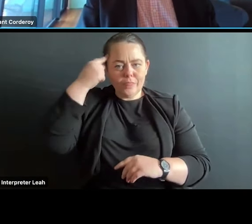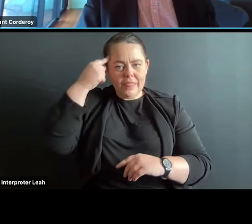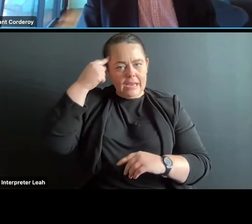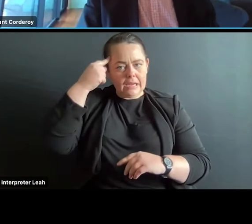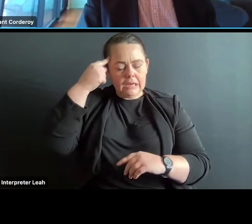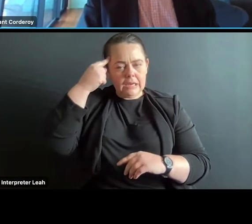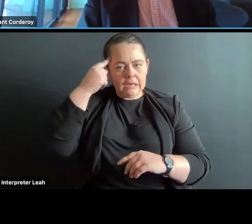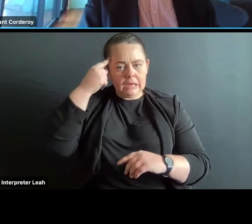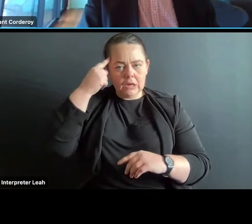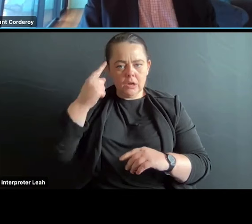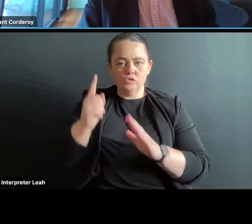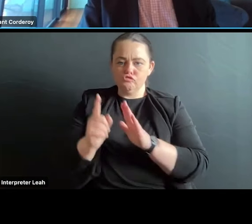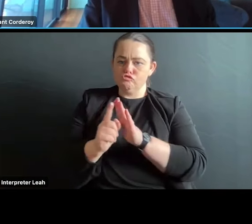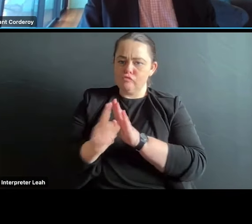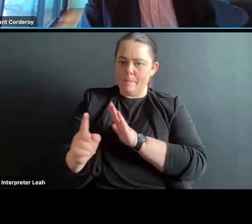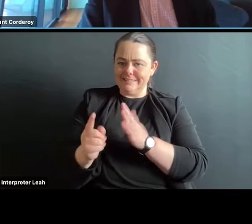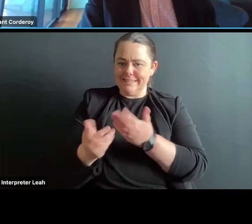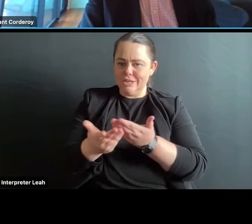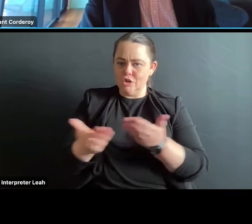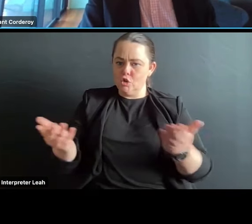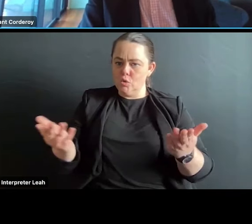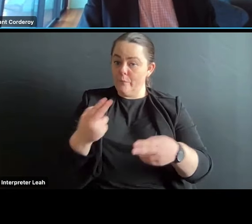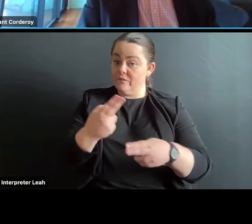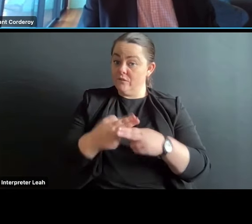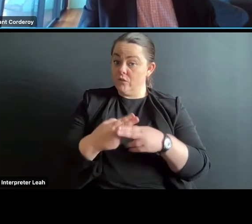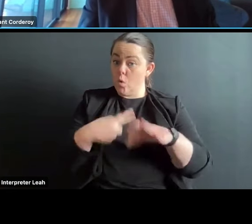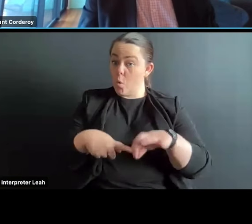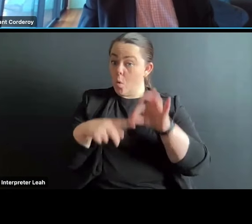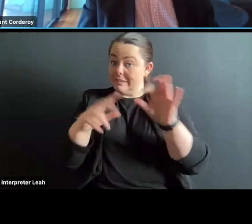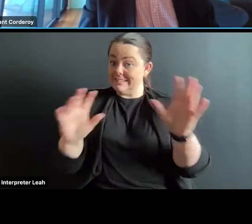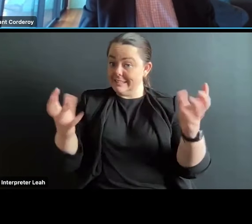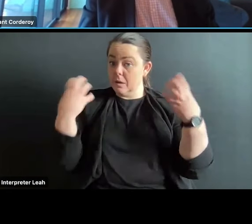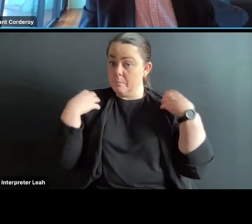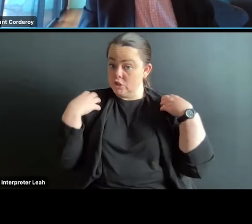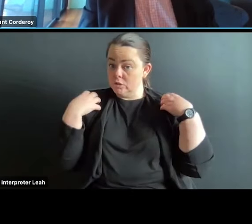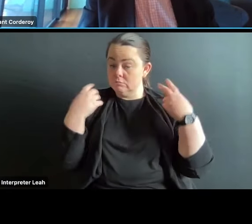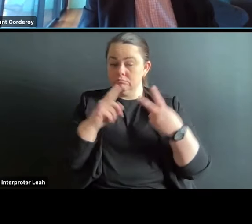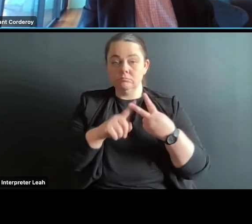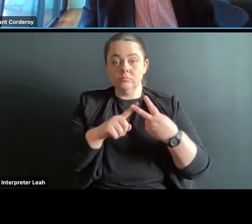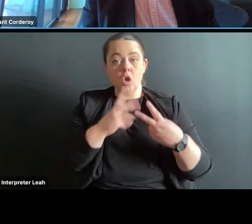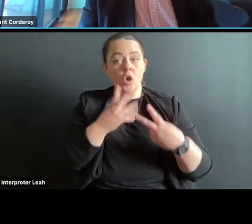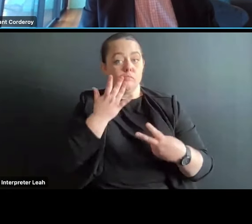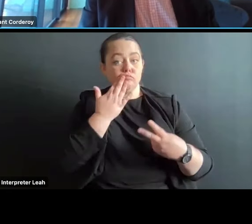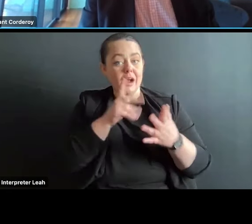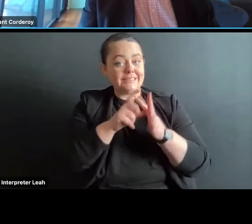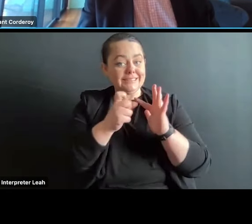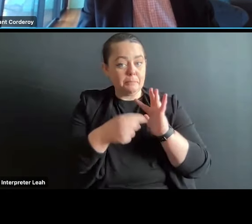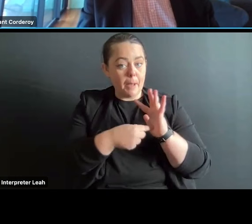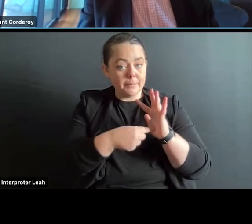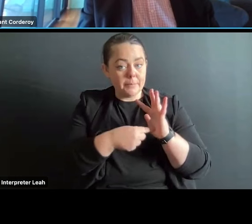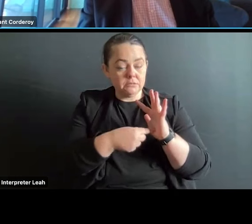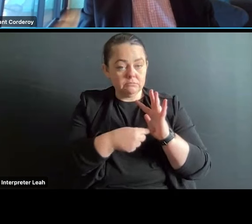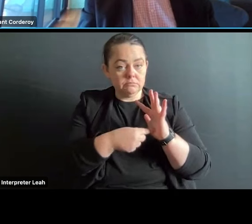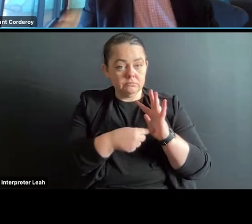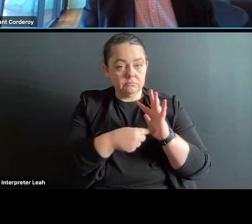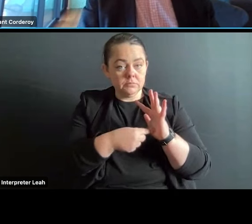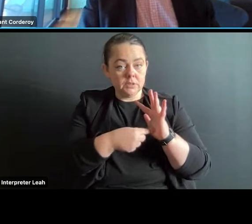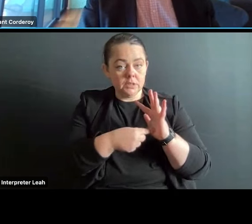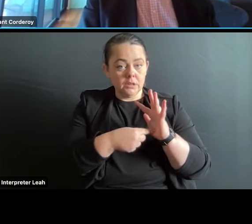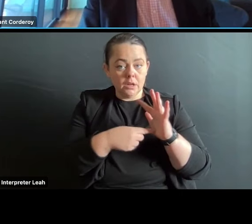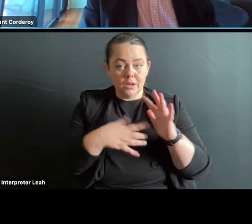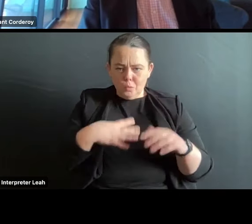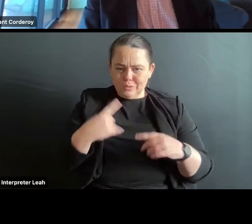Commission or the Independent Pricing Authority of the department to be able to see how aggregate homes are